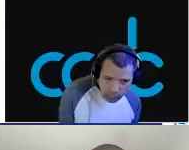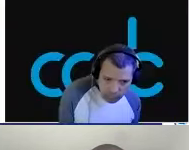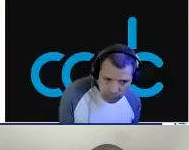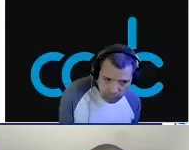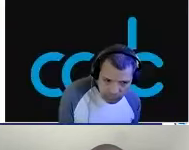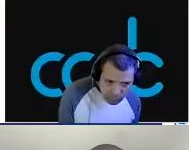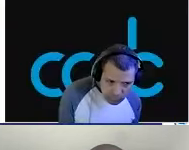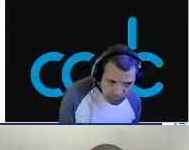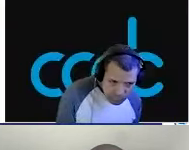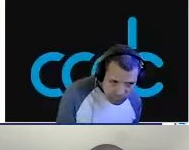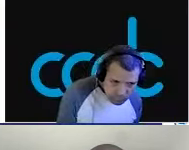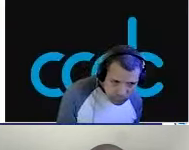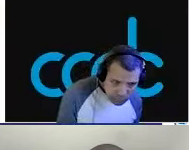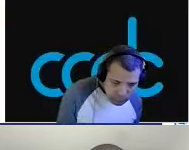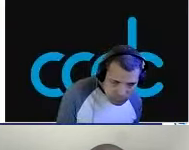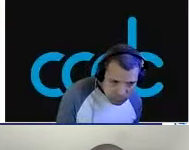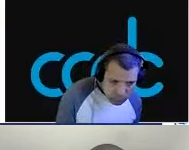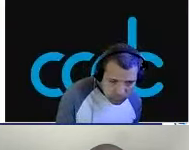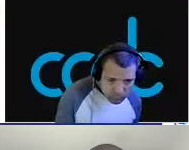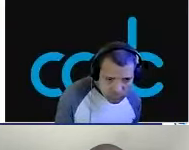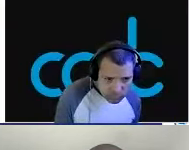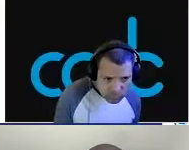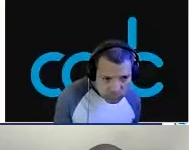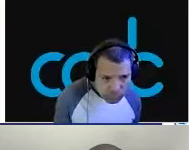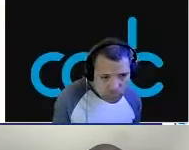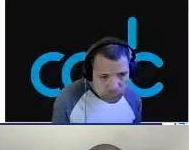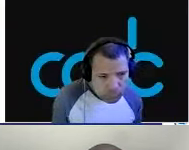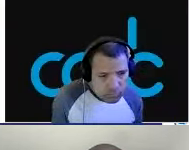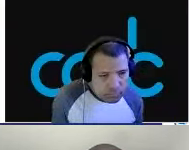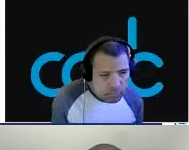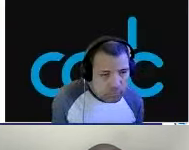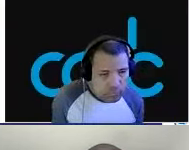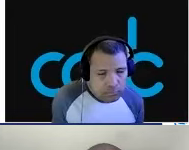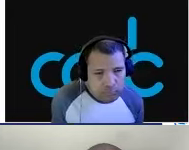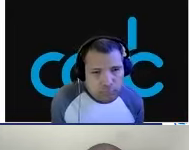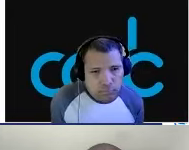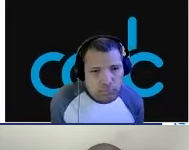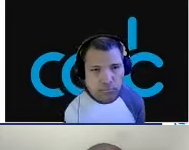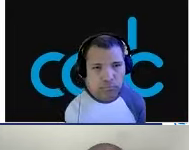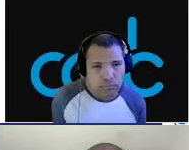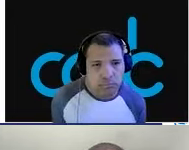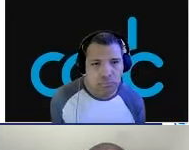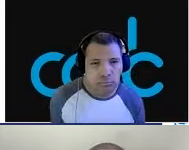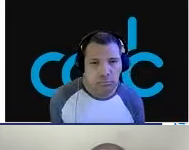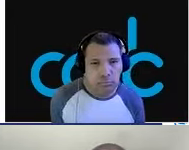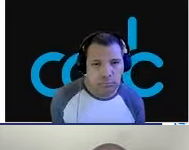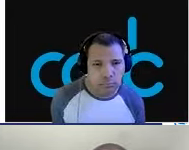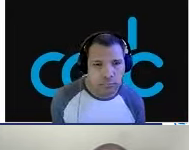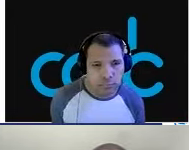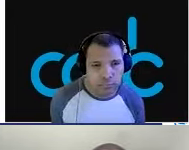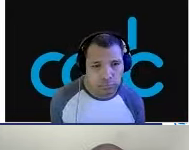inclusive demographics. So we're partnering with many organizations like CDC and One Colorado and Out